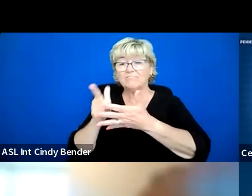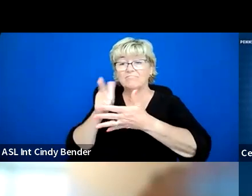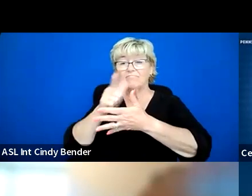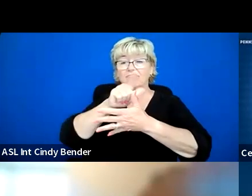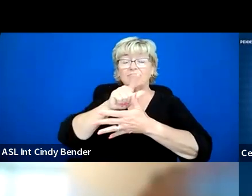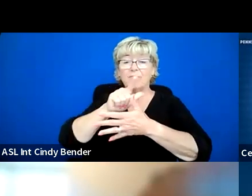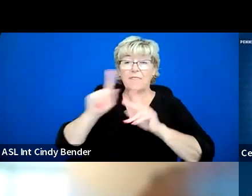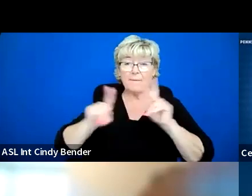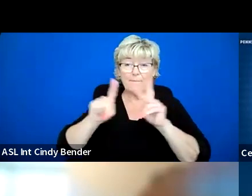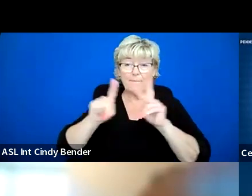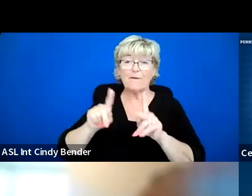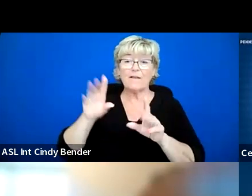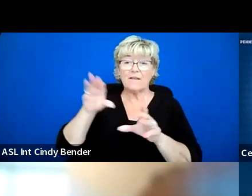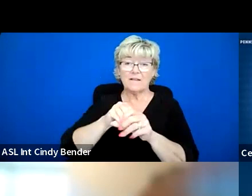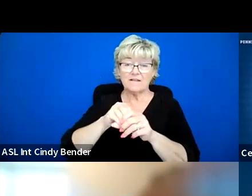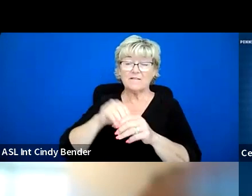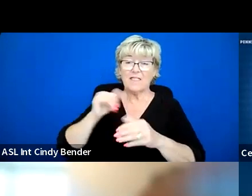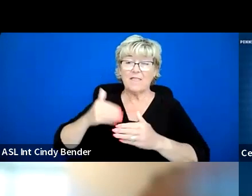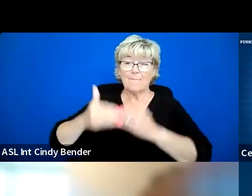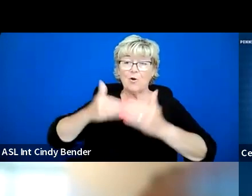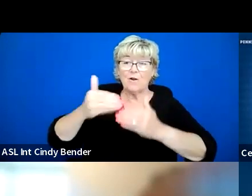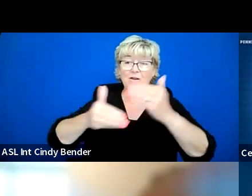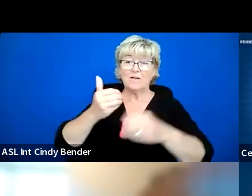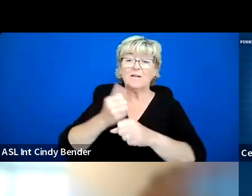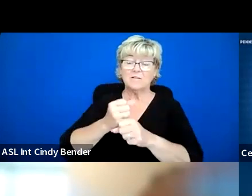structure and within the established processes to